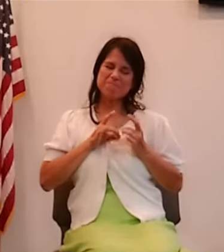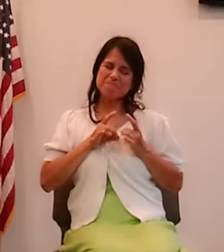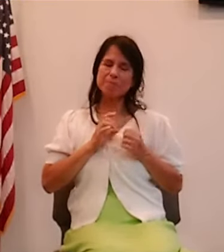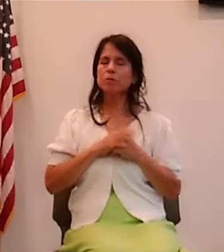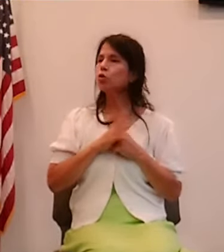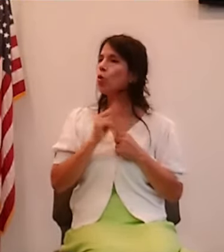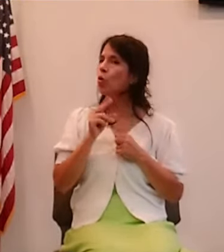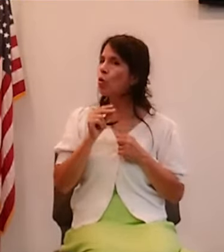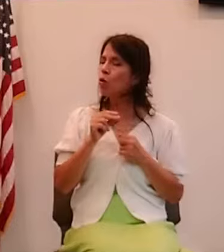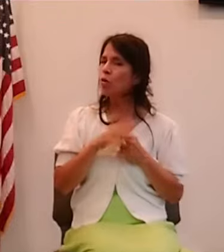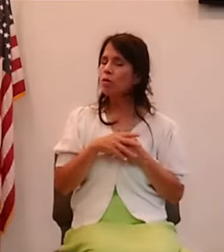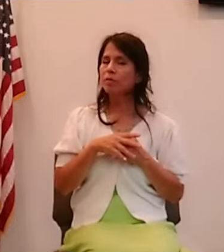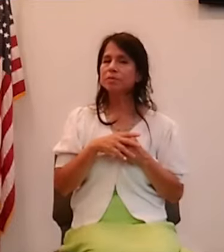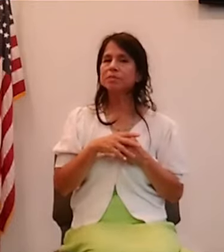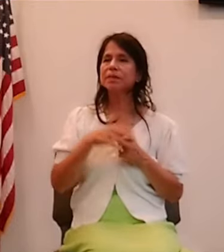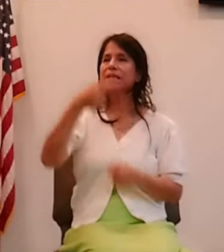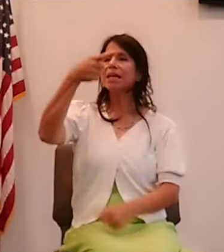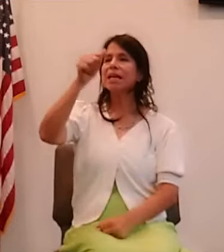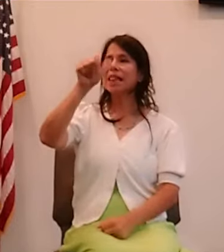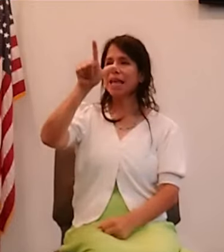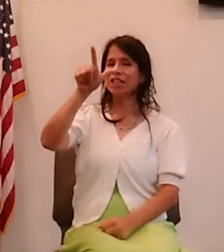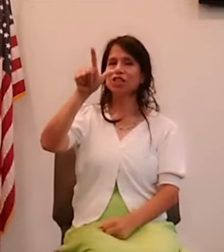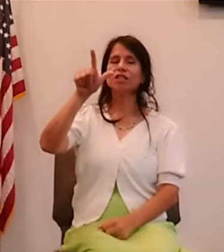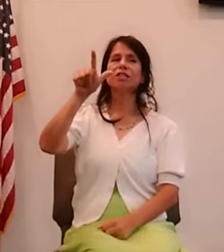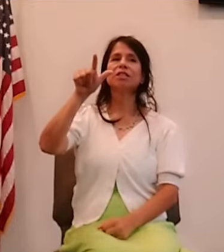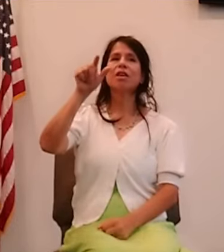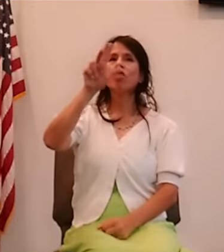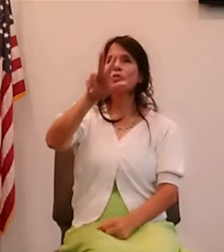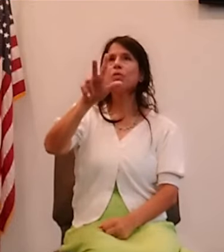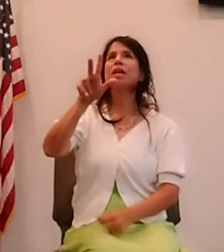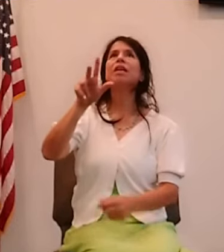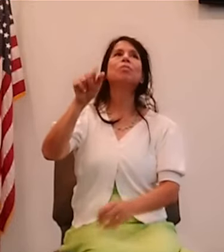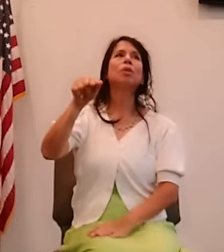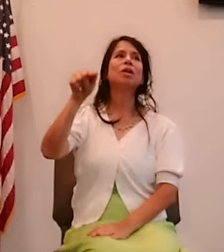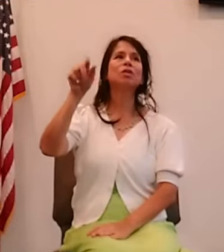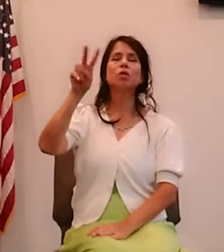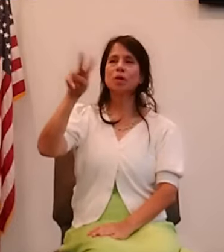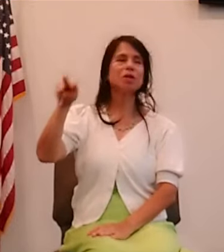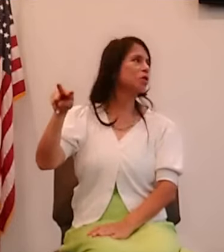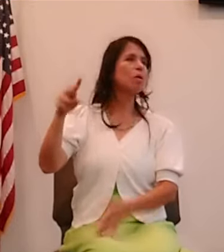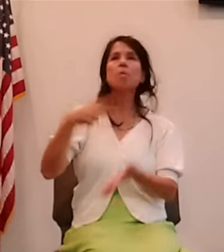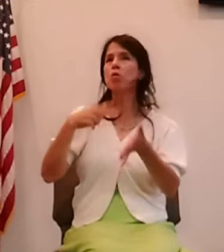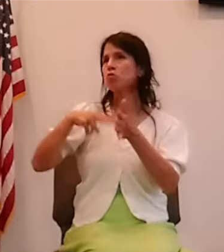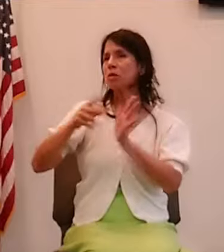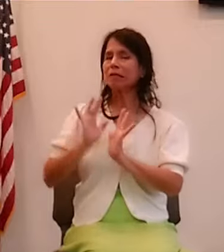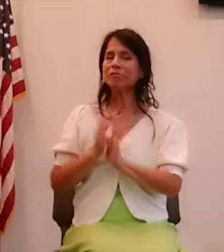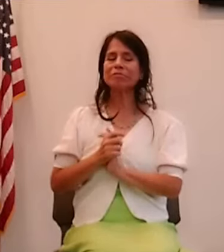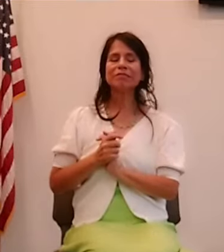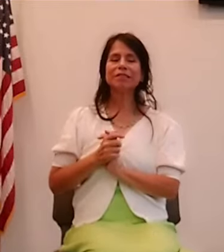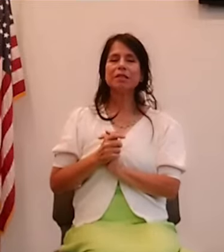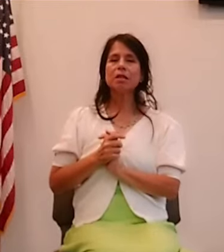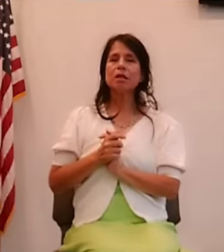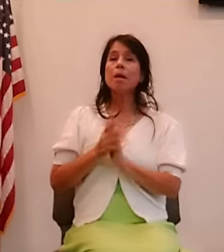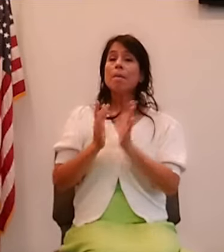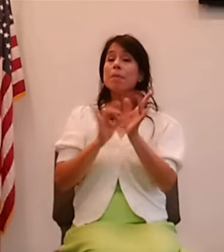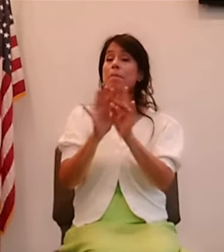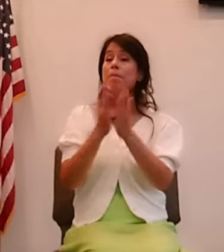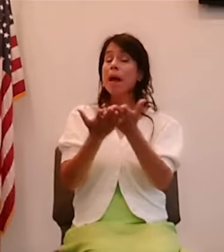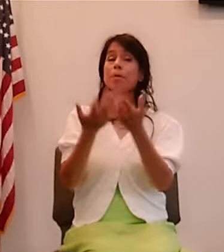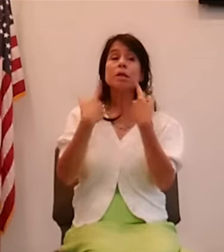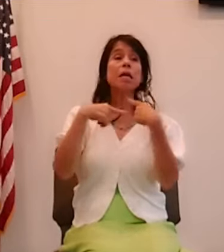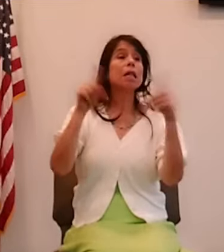in the end, it's Galatians 3:22, and I didn't give Carl this verse, but I'm going to read it. But the scripture declares that